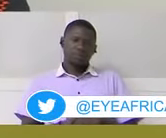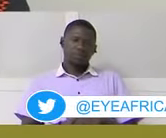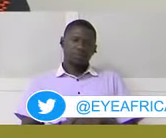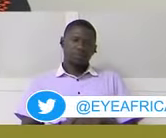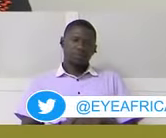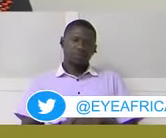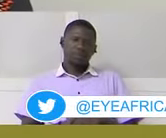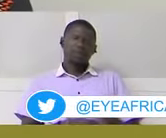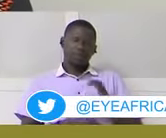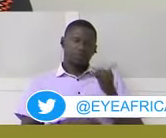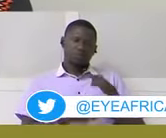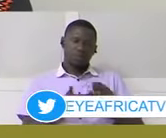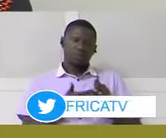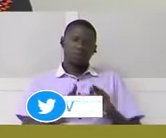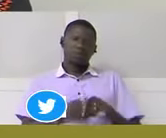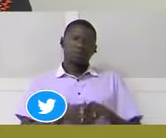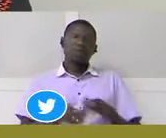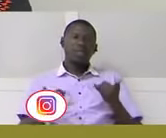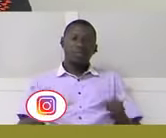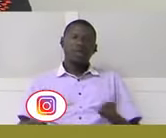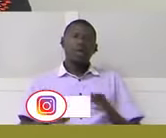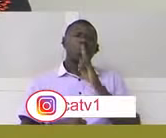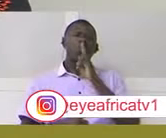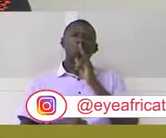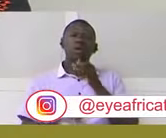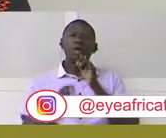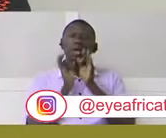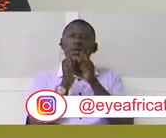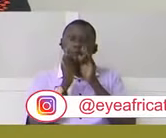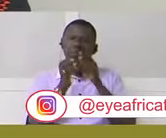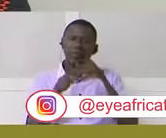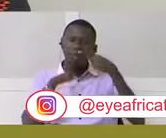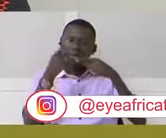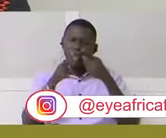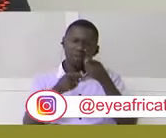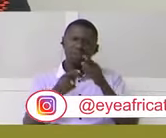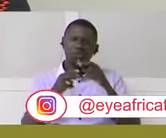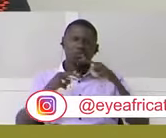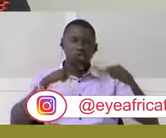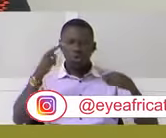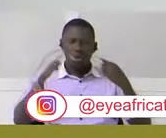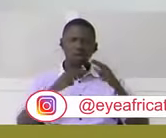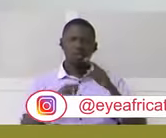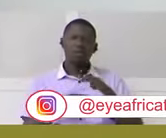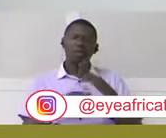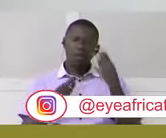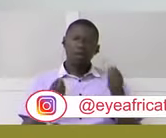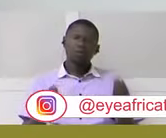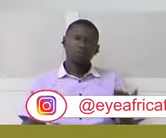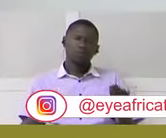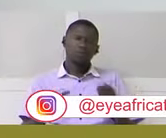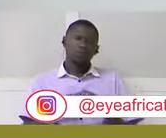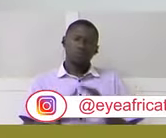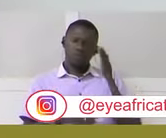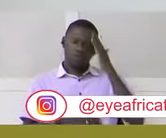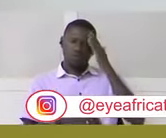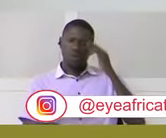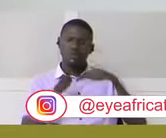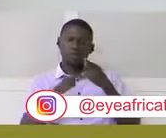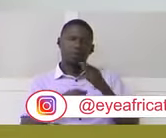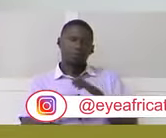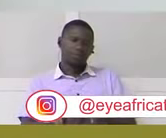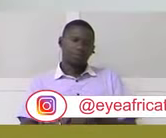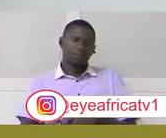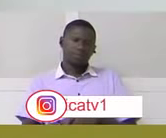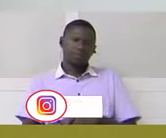you? Jumale akunyi sata iteye, ani ya muna fayye. It was a hearsay when we reach our